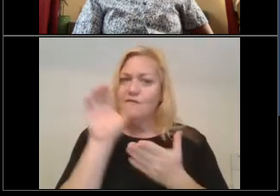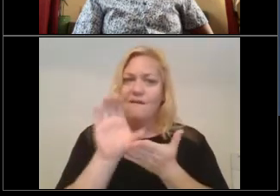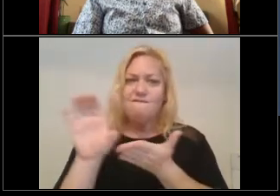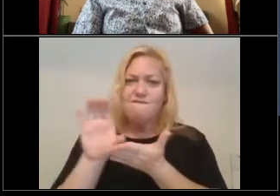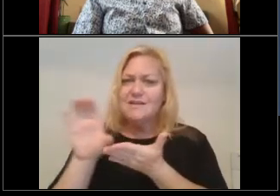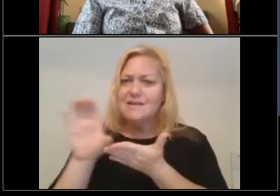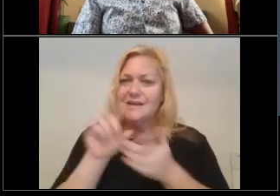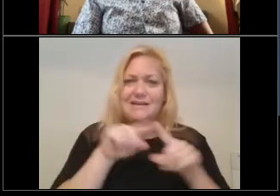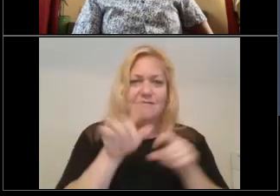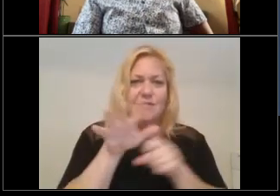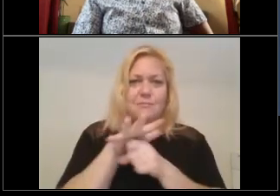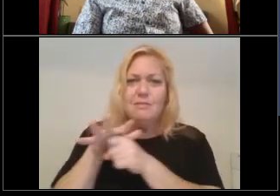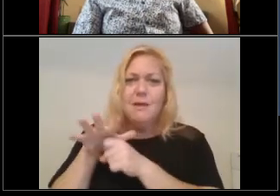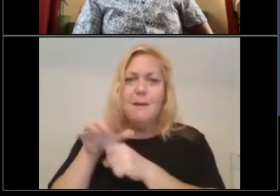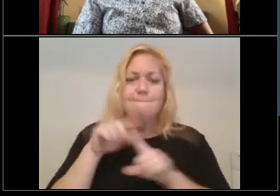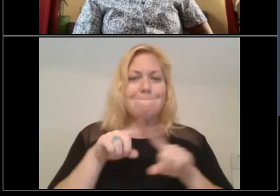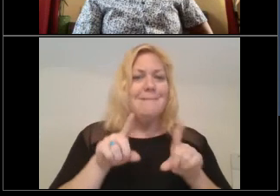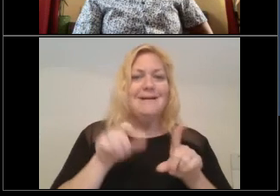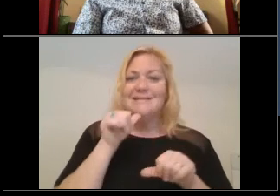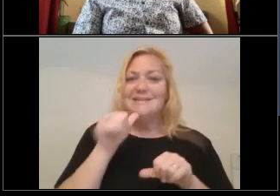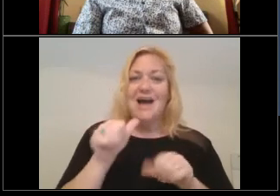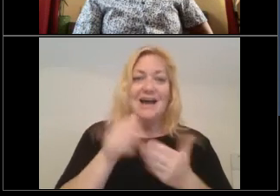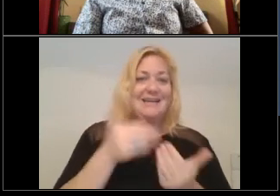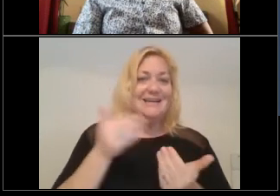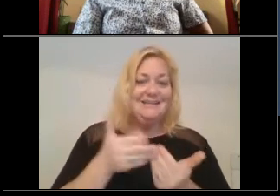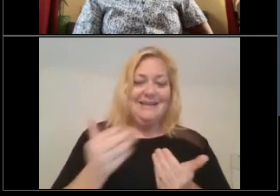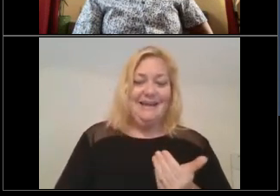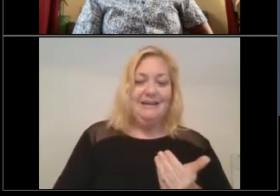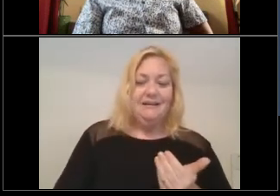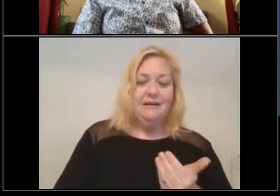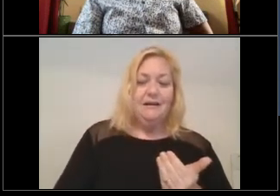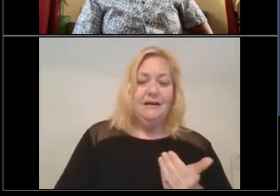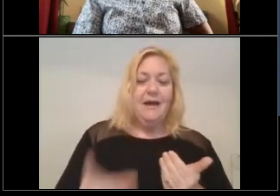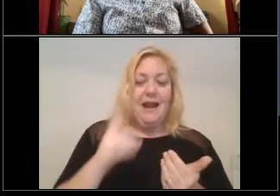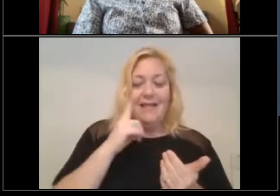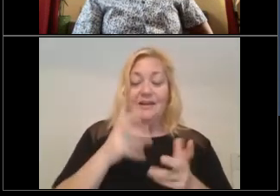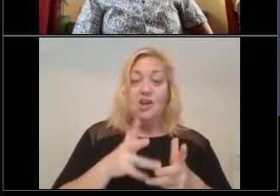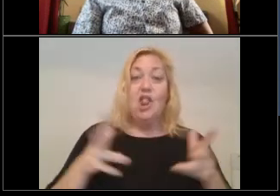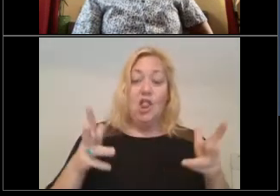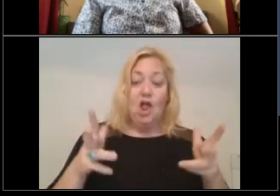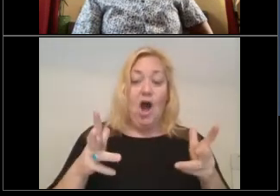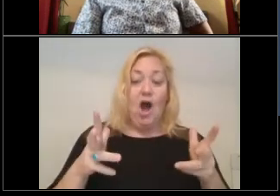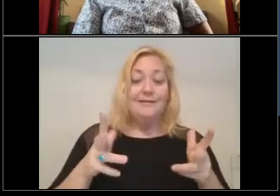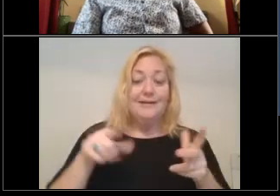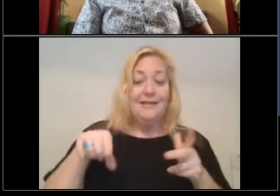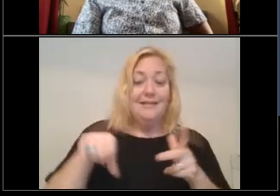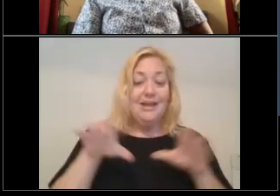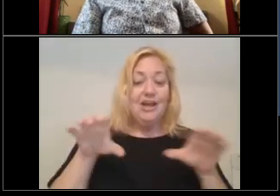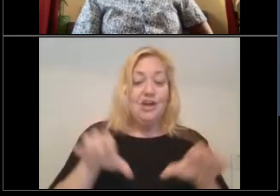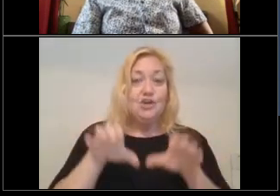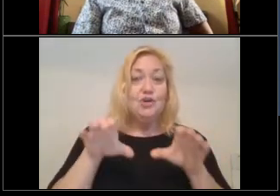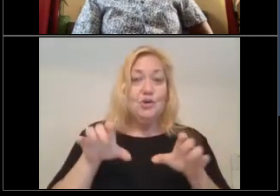but it's not easy, and I think that there's a lot that the state can do to facilitate